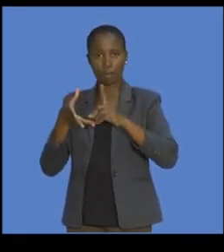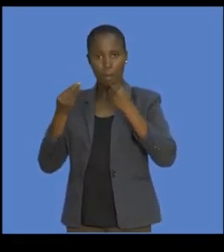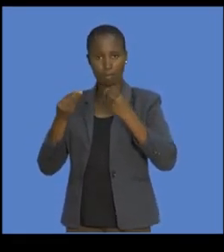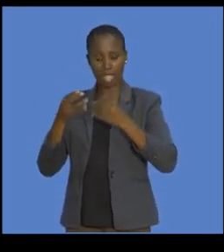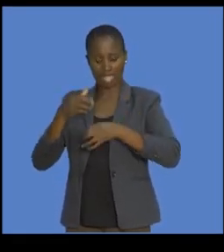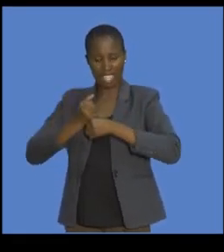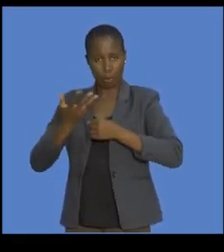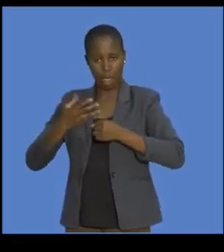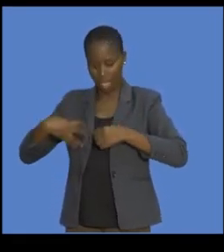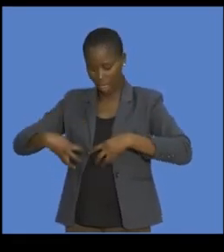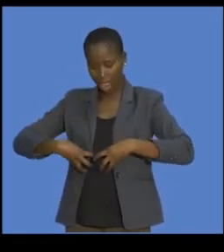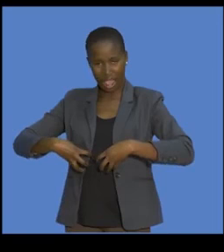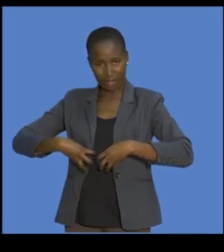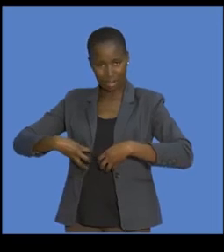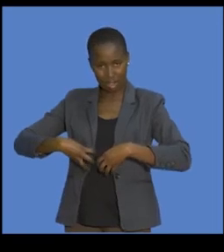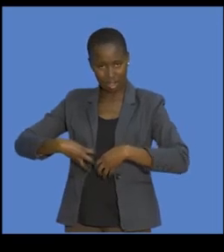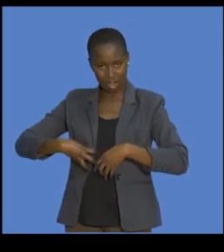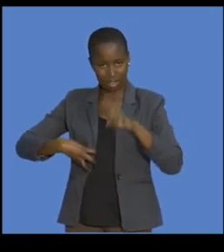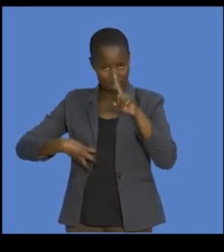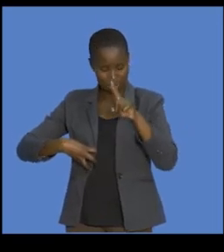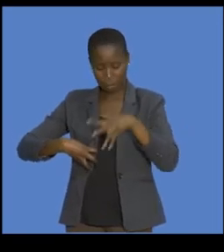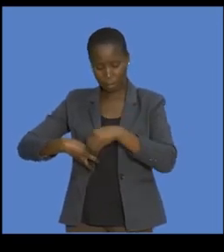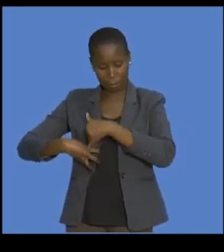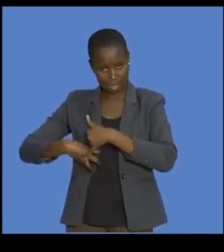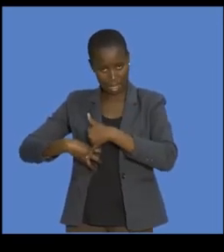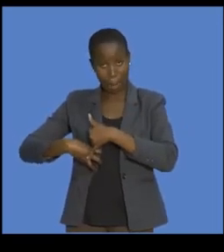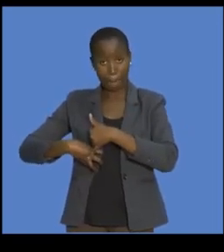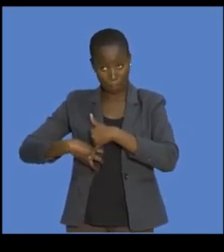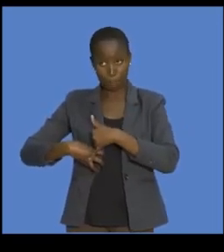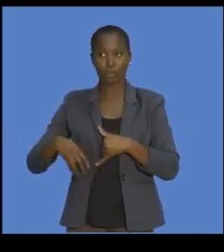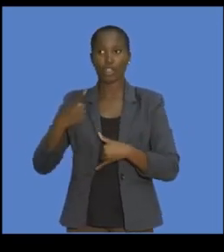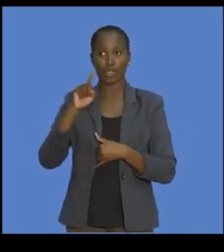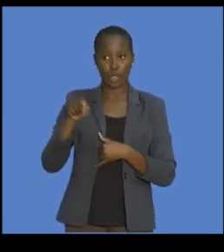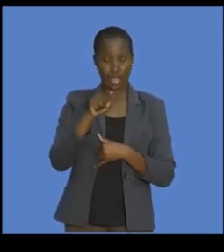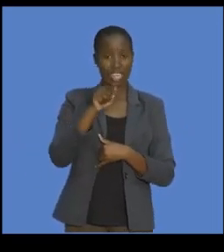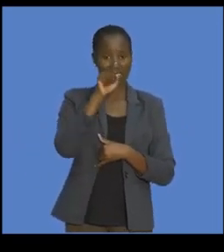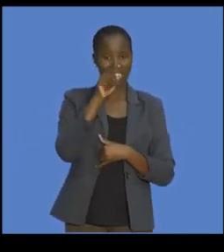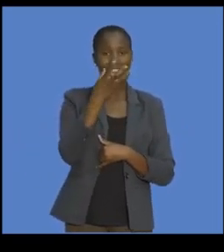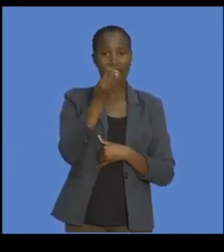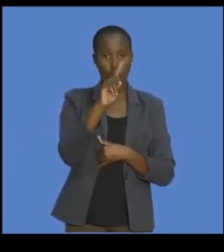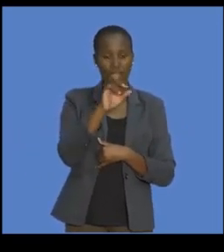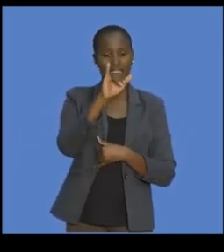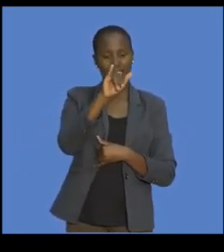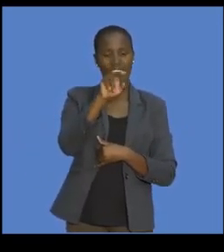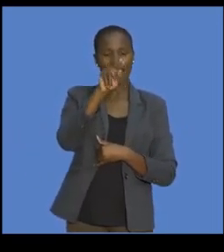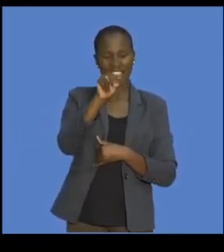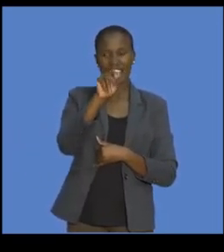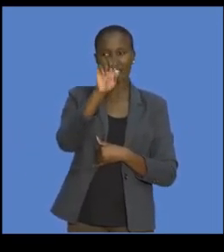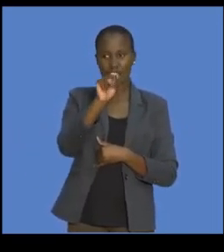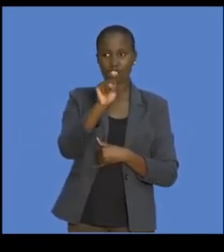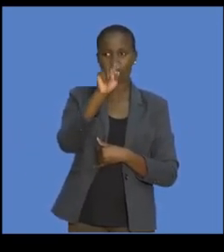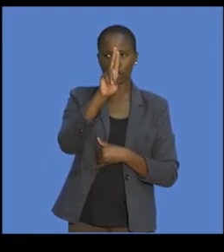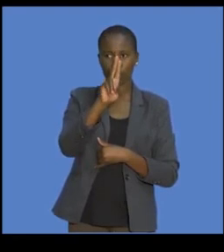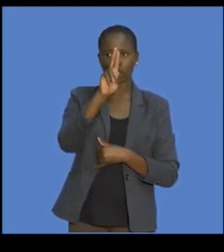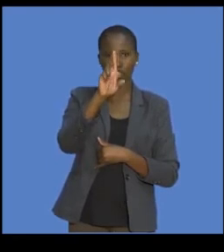that the pancreas produces two hormones. The first hormone that it produces is called insulin. And insulin helps to